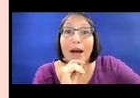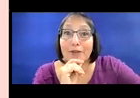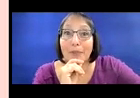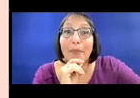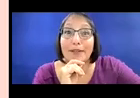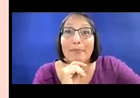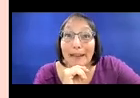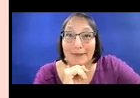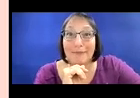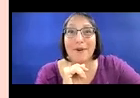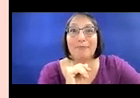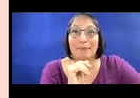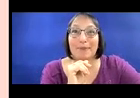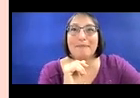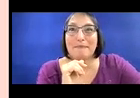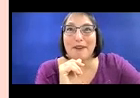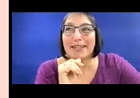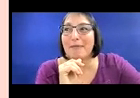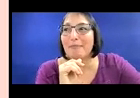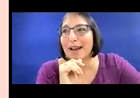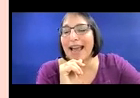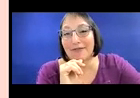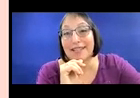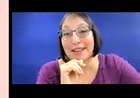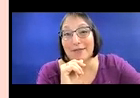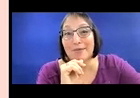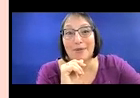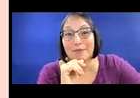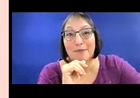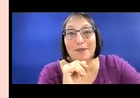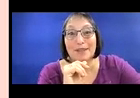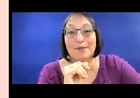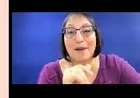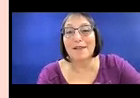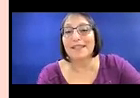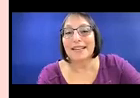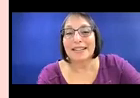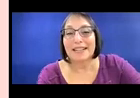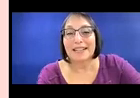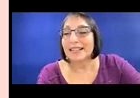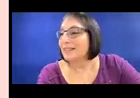much, much, much more prep time up front, but I have to say the results have been really swell.